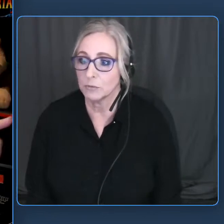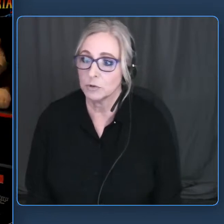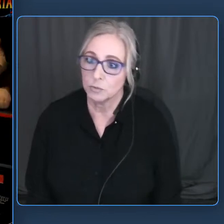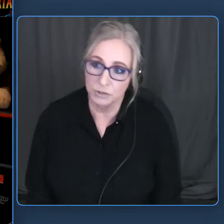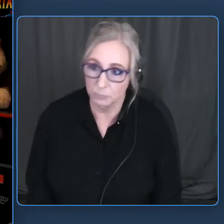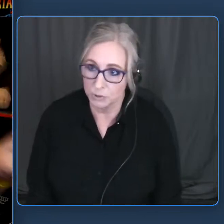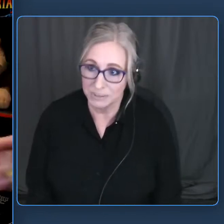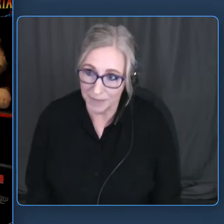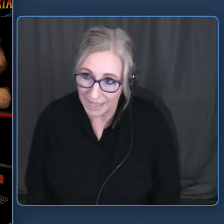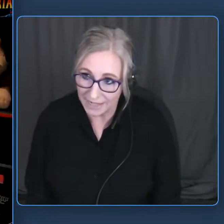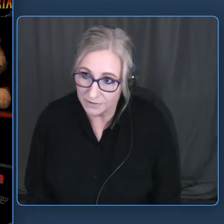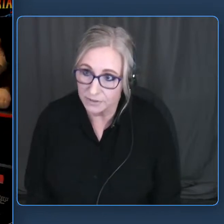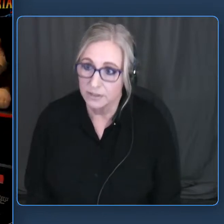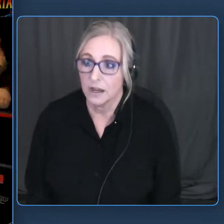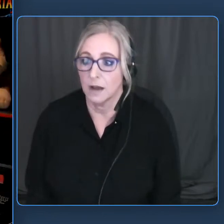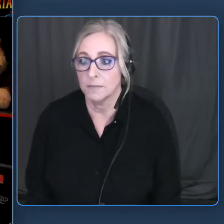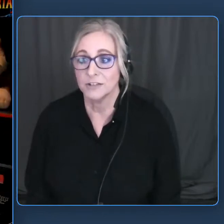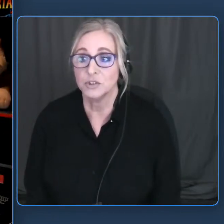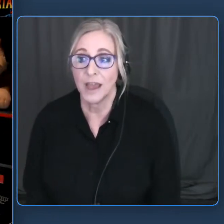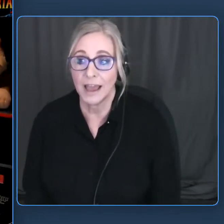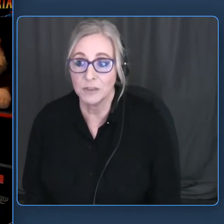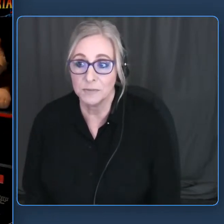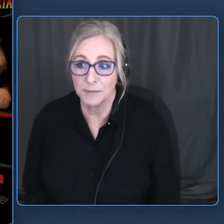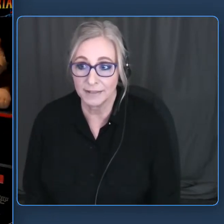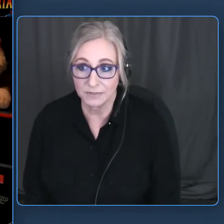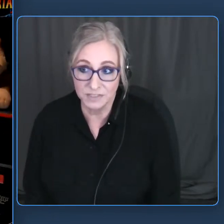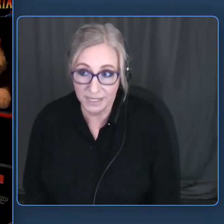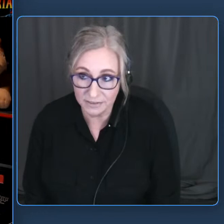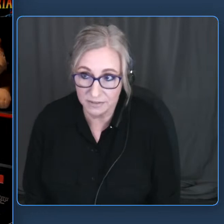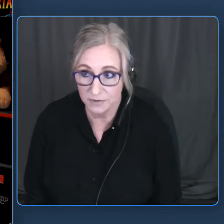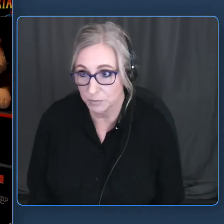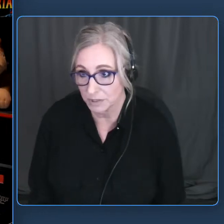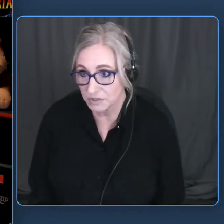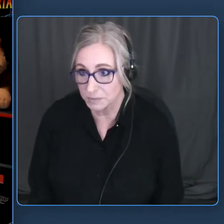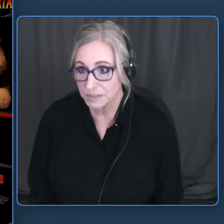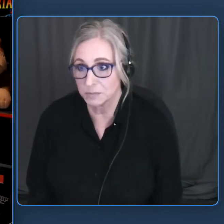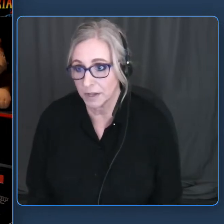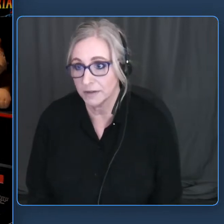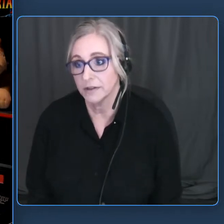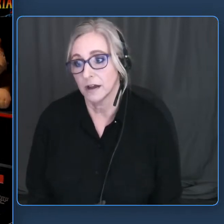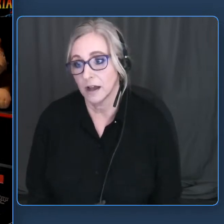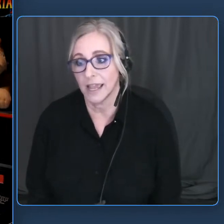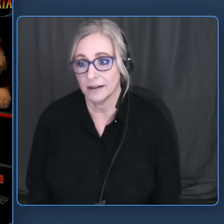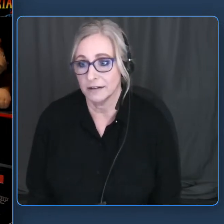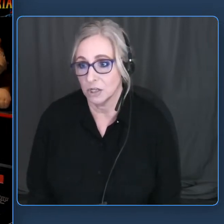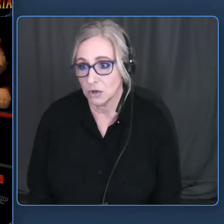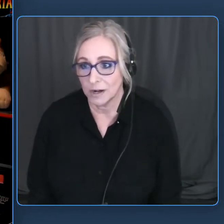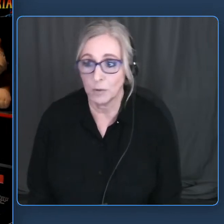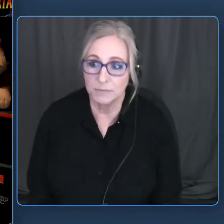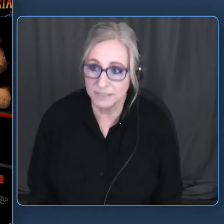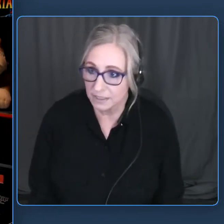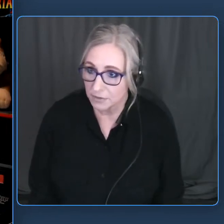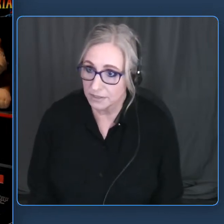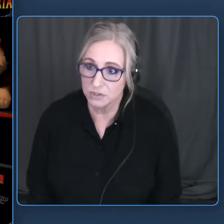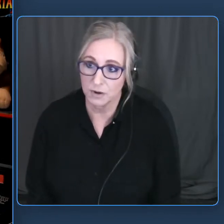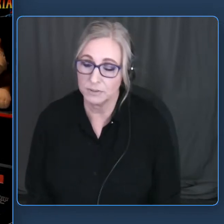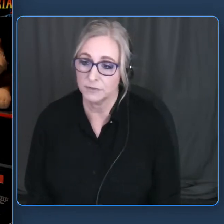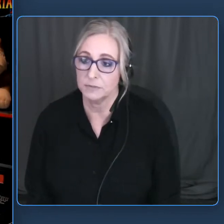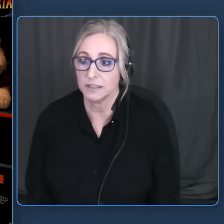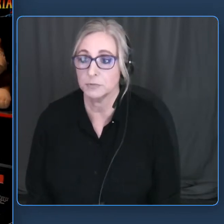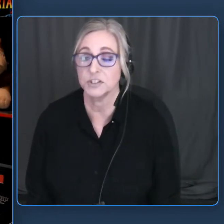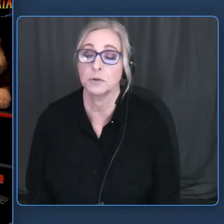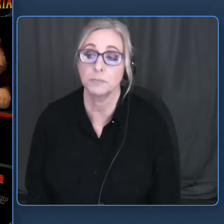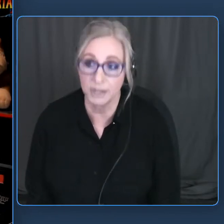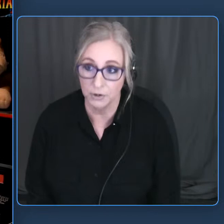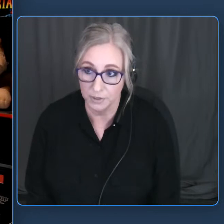So it kind of would really depend. I do have them in my line of sight, the other participants, but again, I don't want to miss anything. So I would